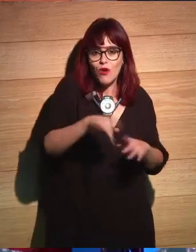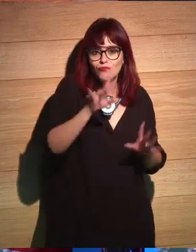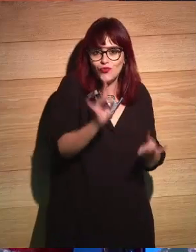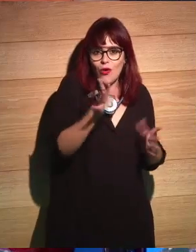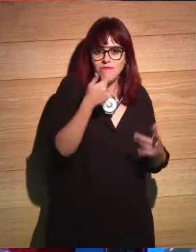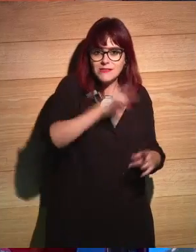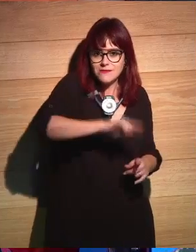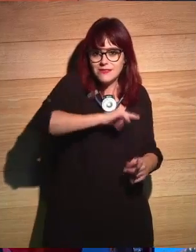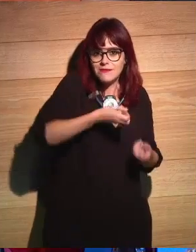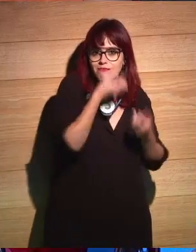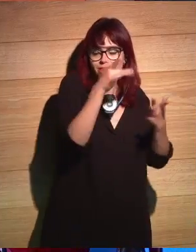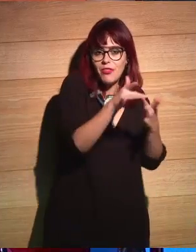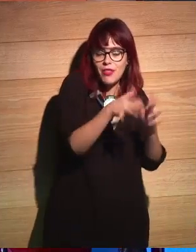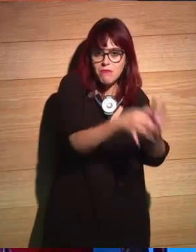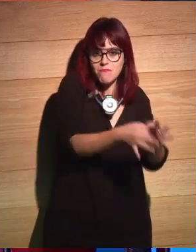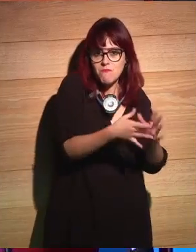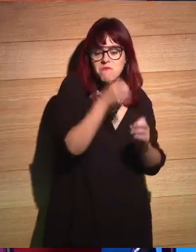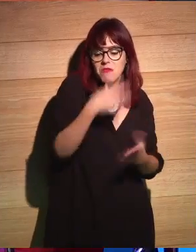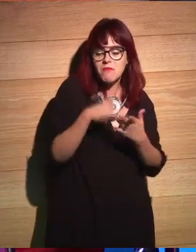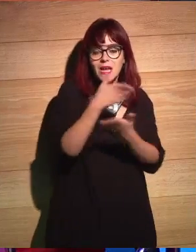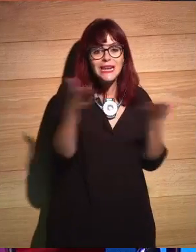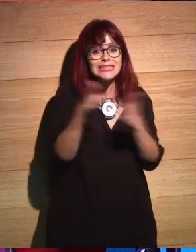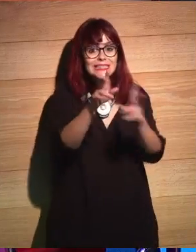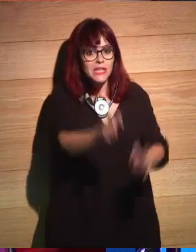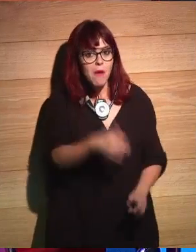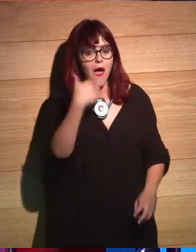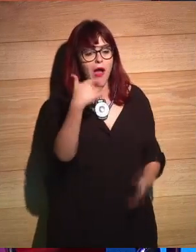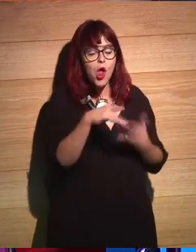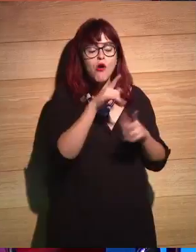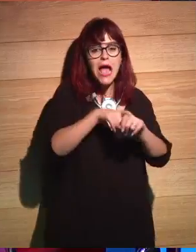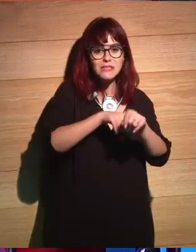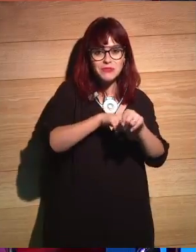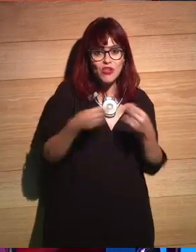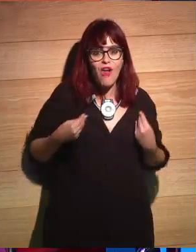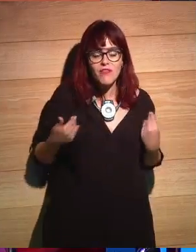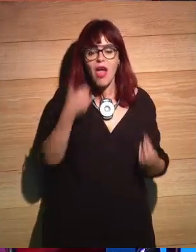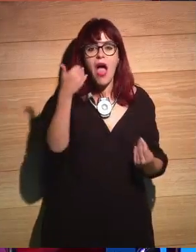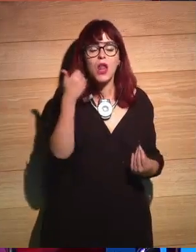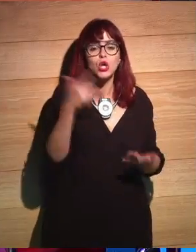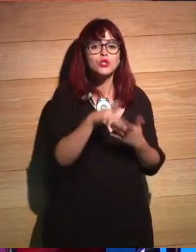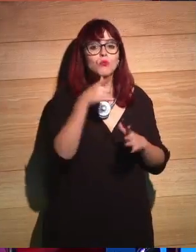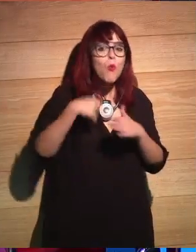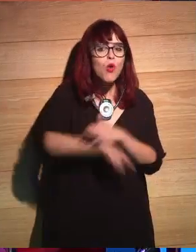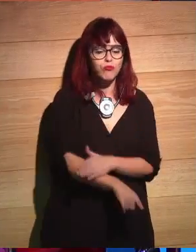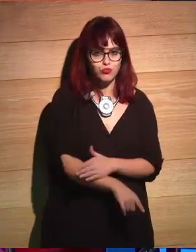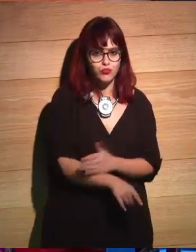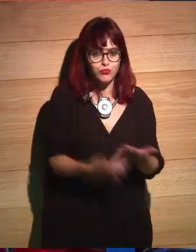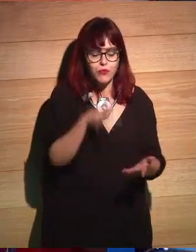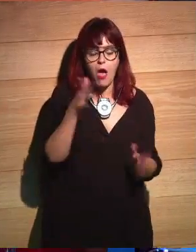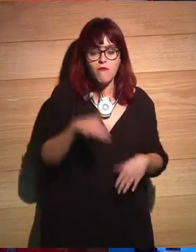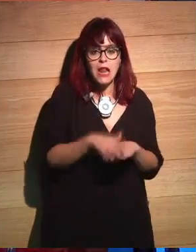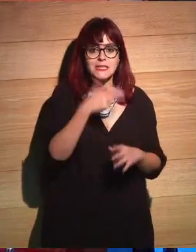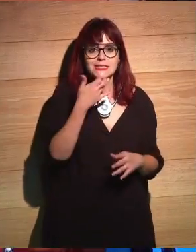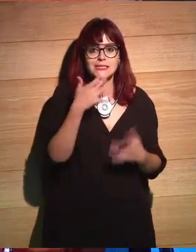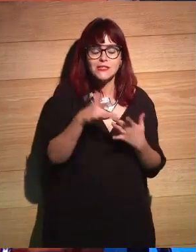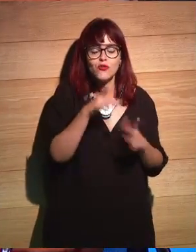about a topic if not because this topic really touches himself or herself very deep? And the fact